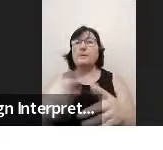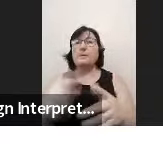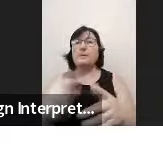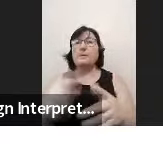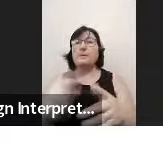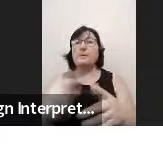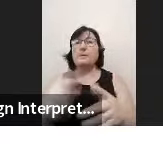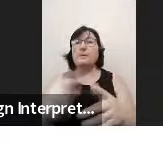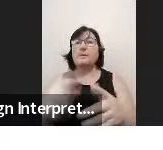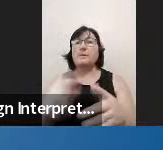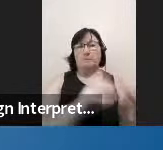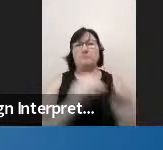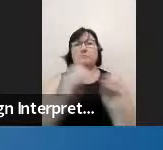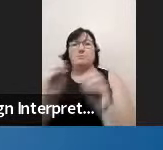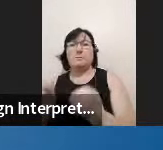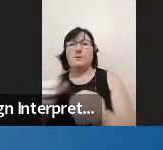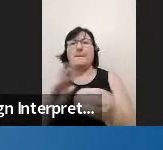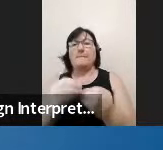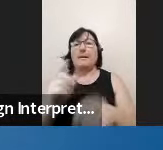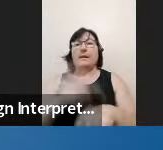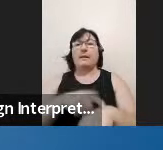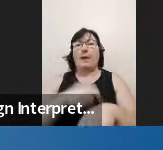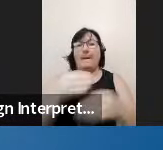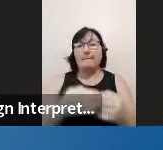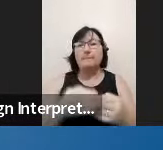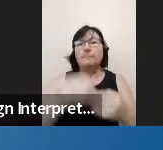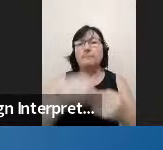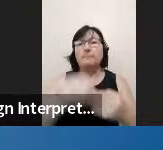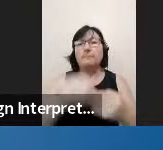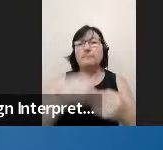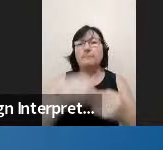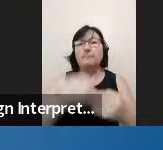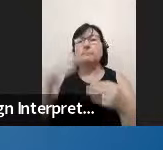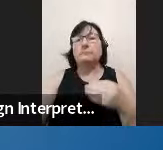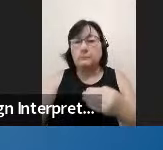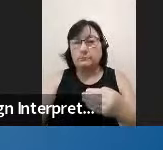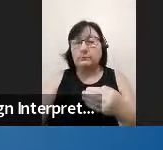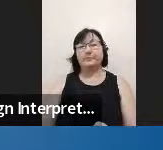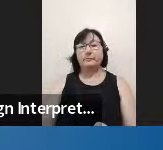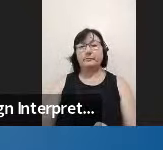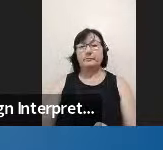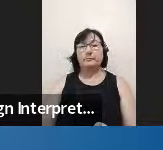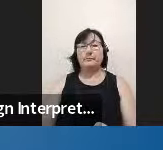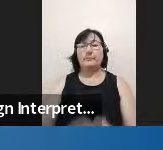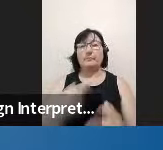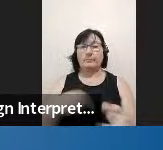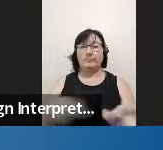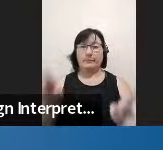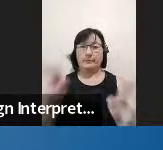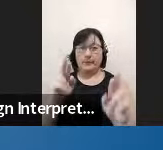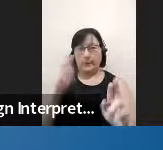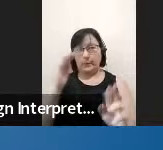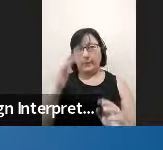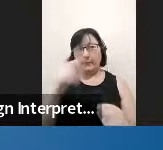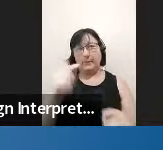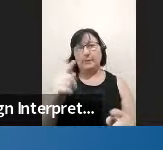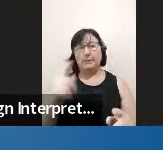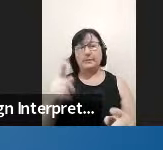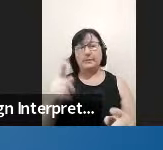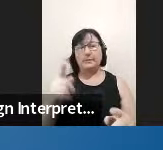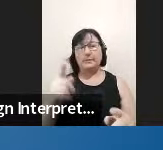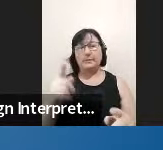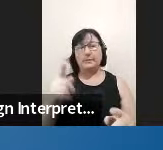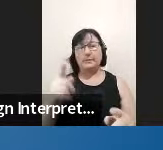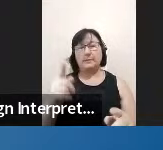what the issue that you may be dealing with. And I hope that this presentation that I've done for you today was as